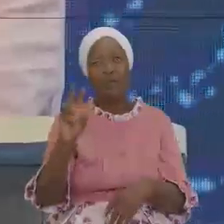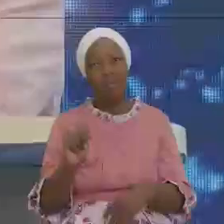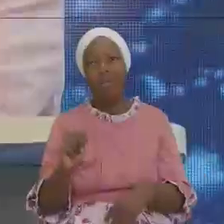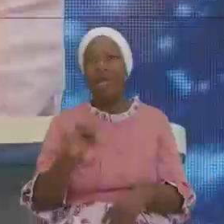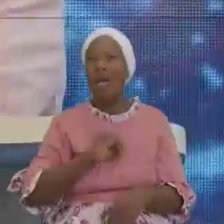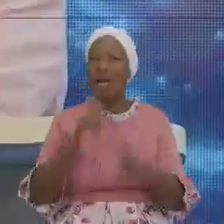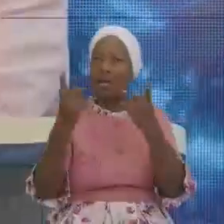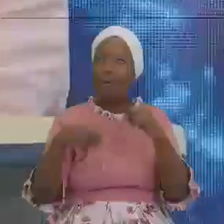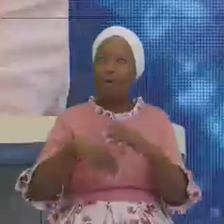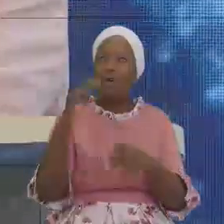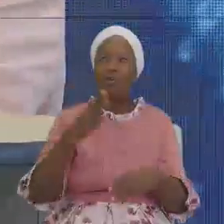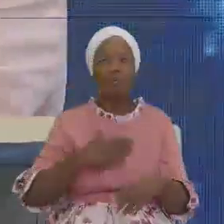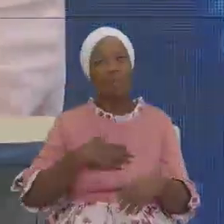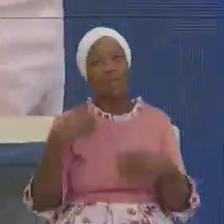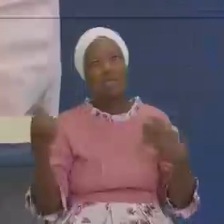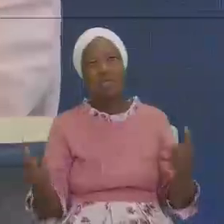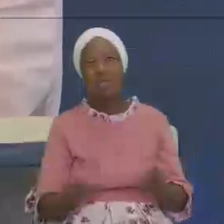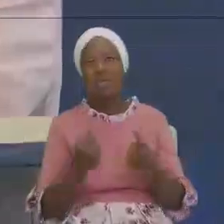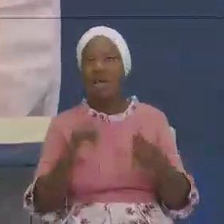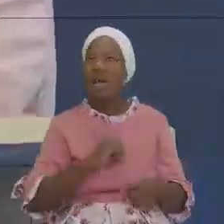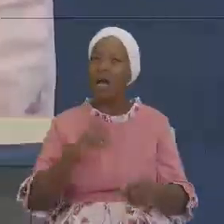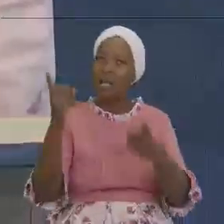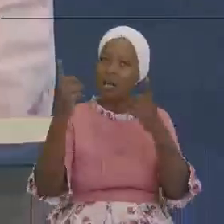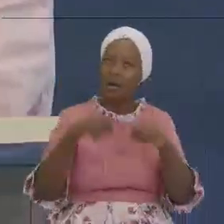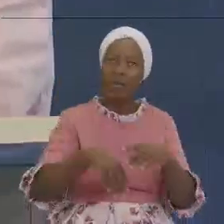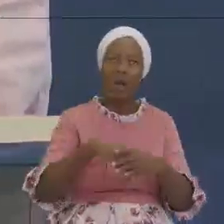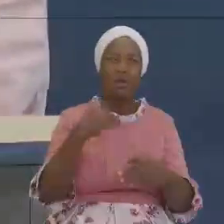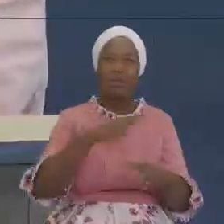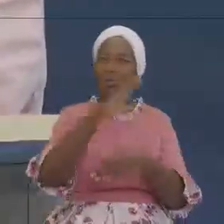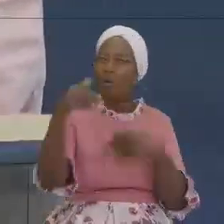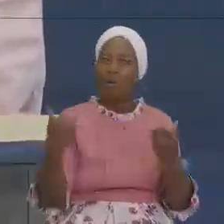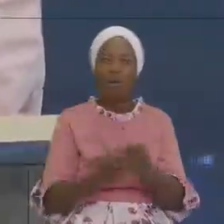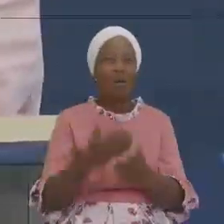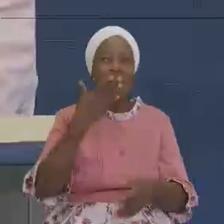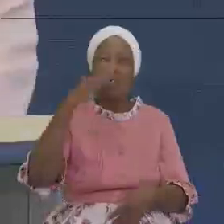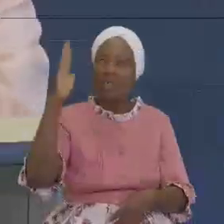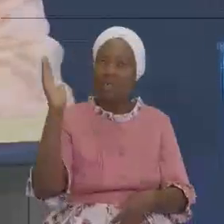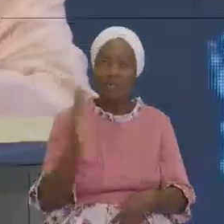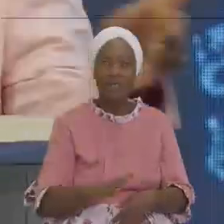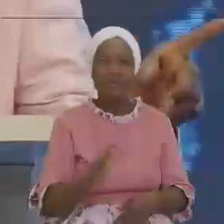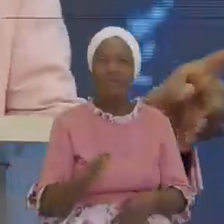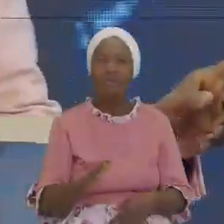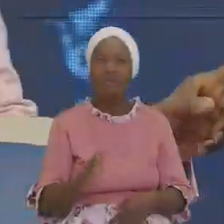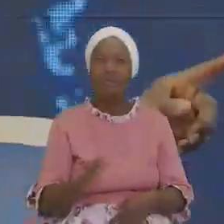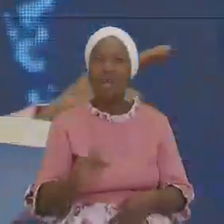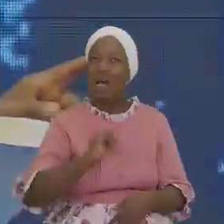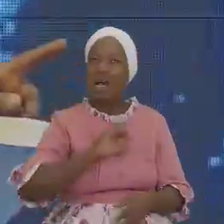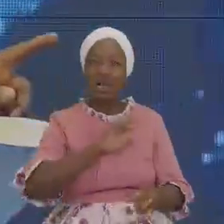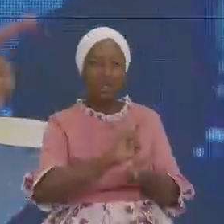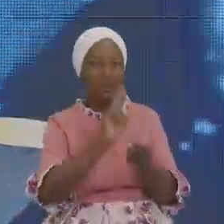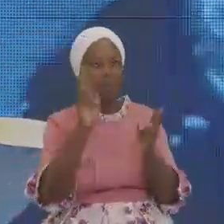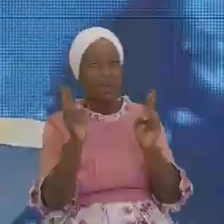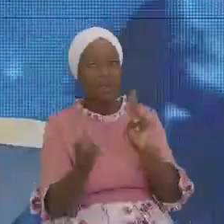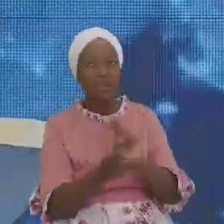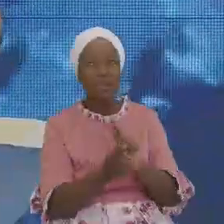my sin. I come out of all evil. I repent.